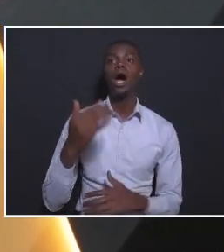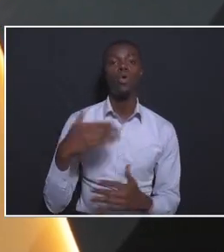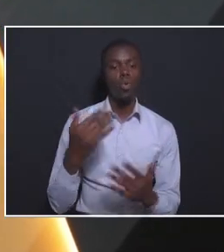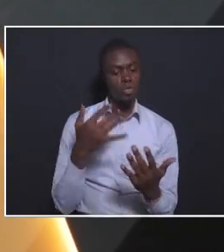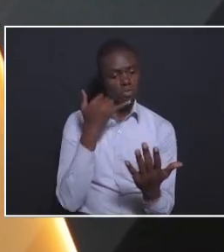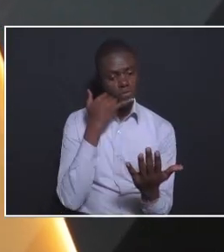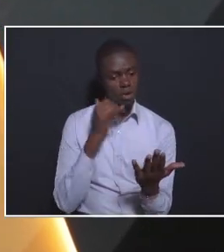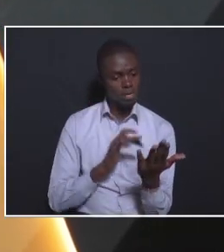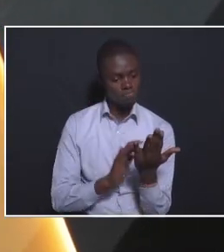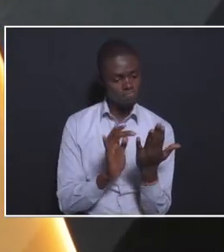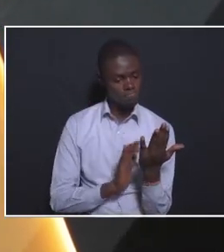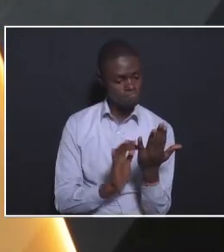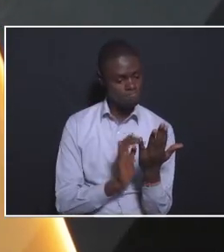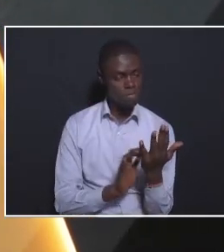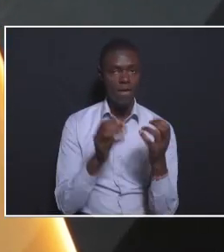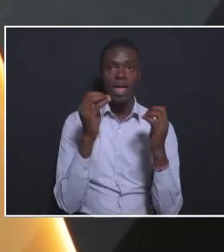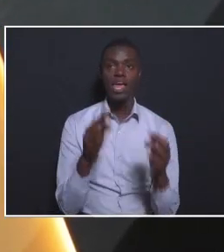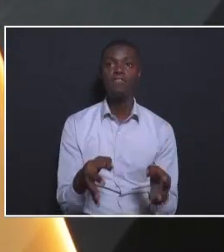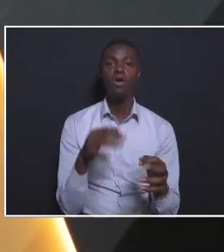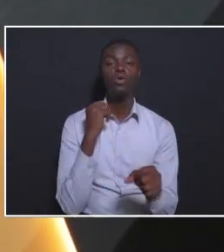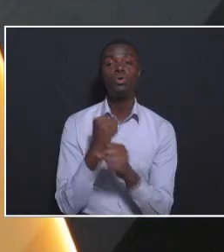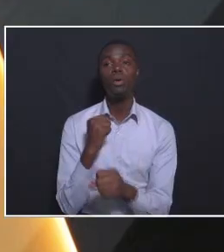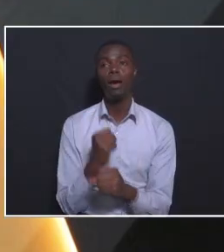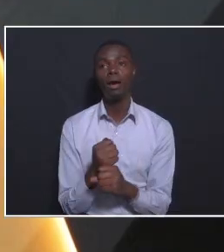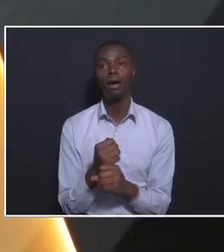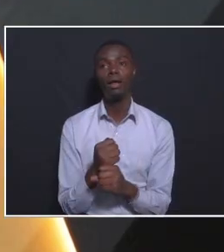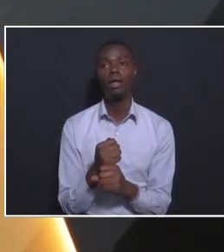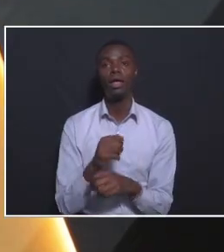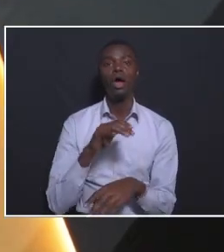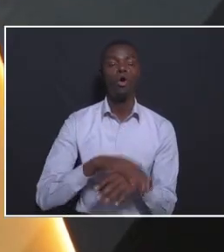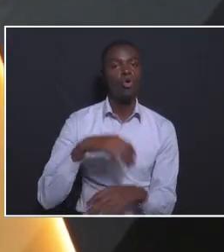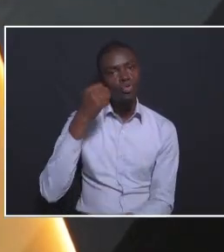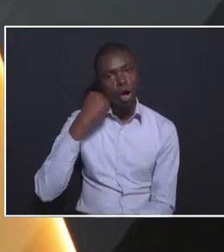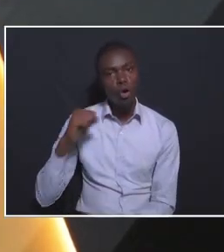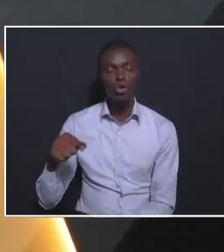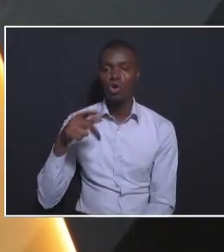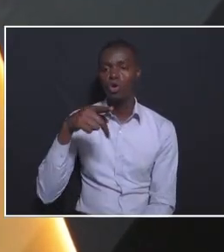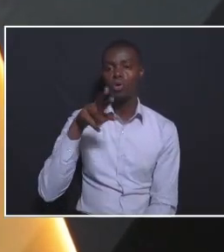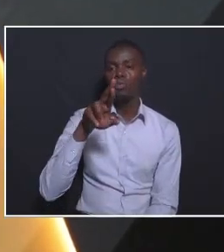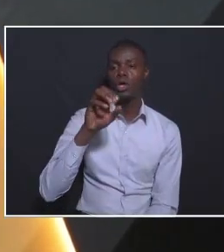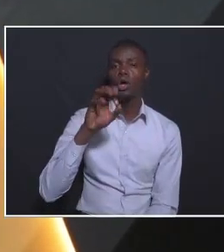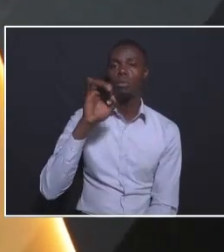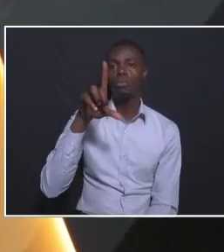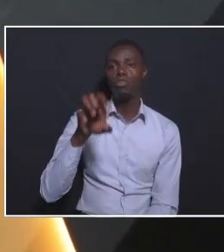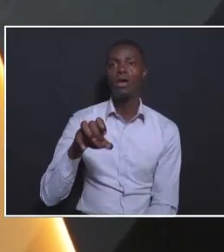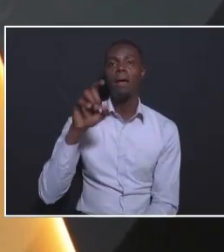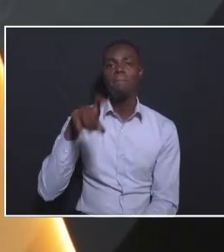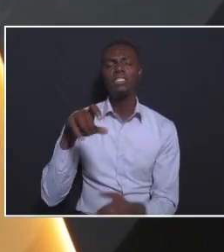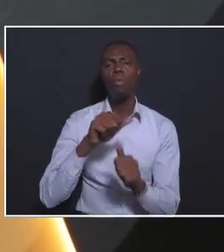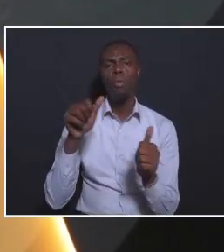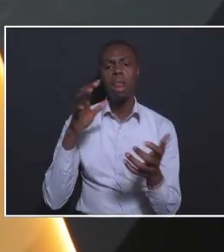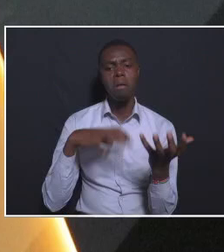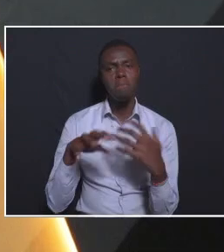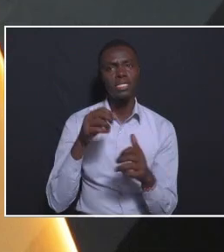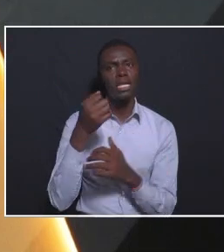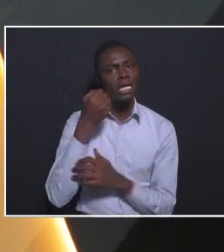phone. So if you're going to work on your audio profile, it has to be well mixed and can sound